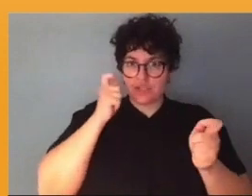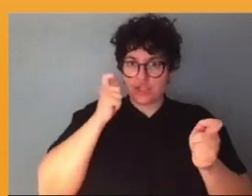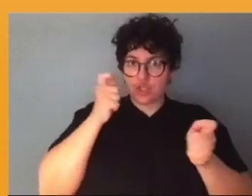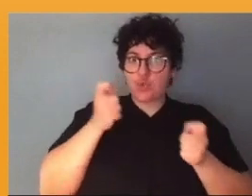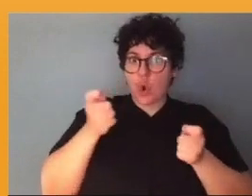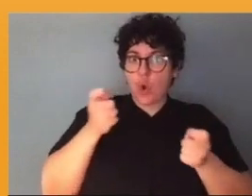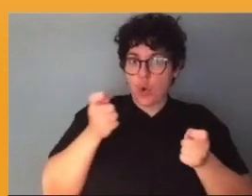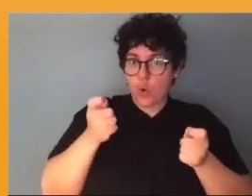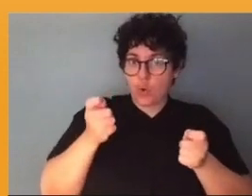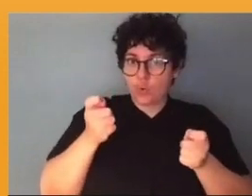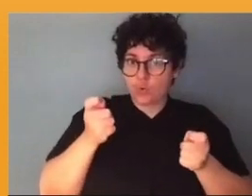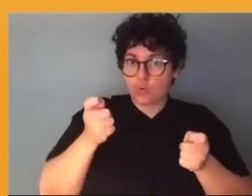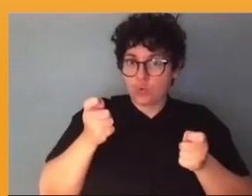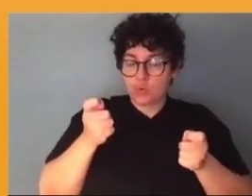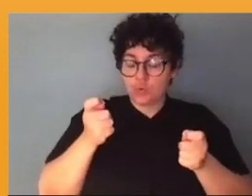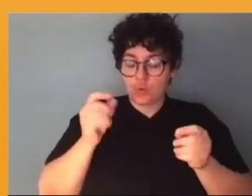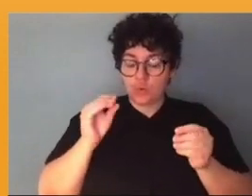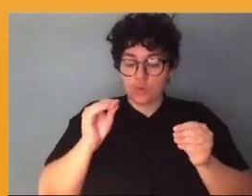of that kind of